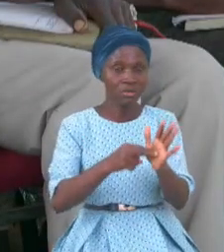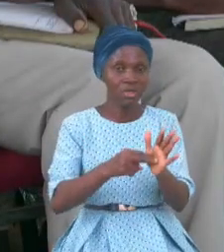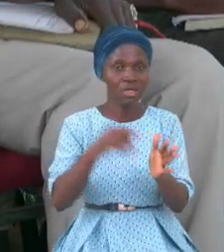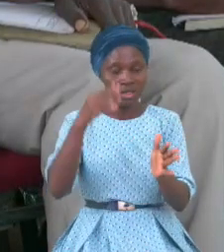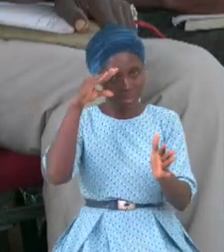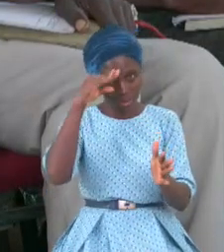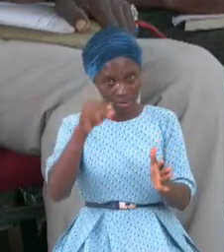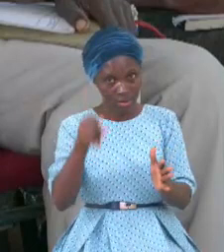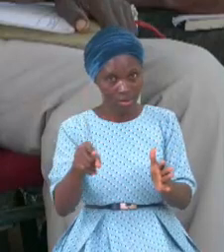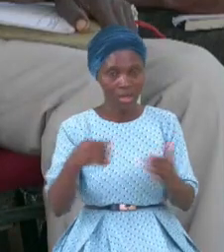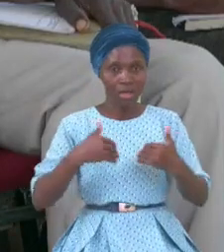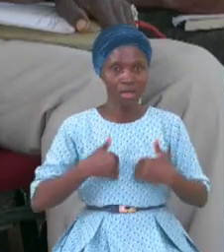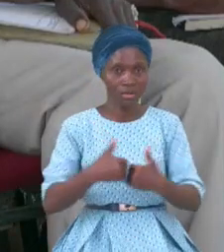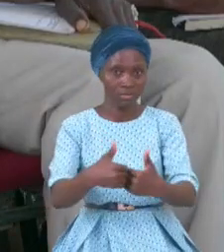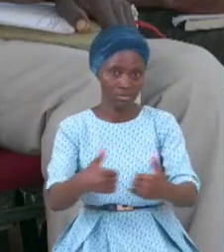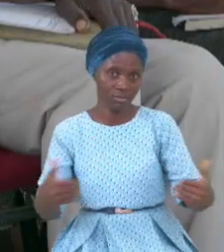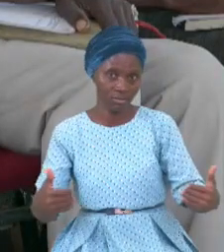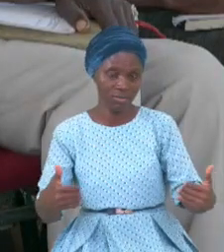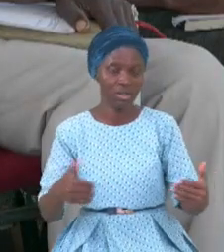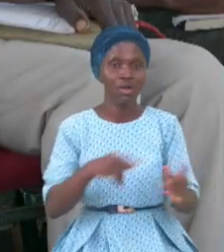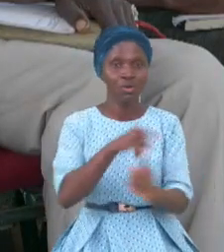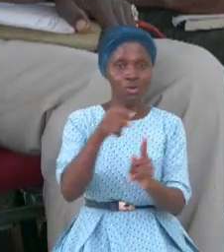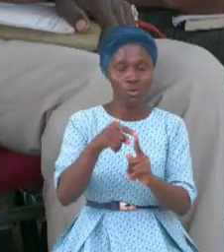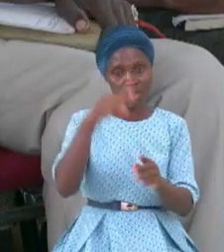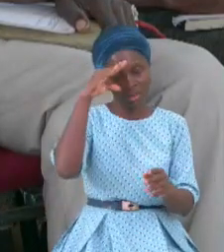Actually, when a minister,